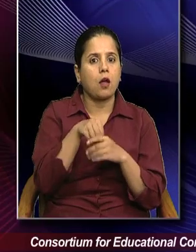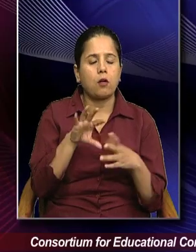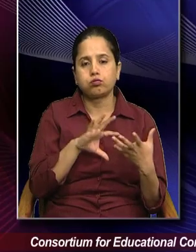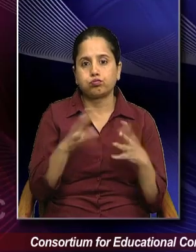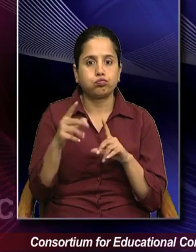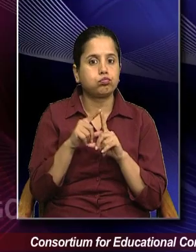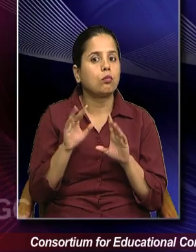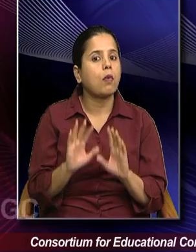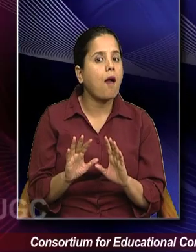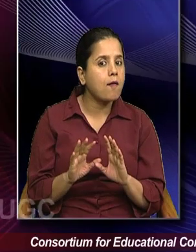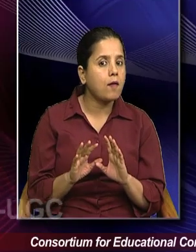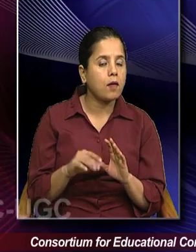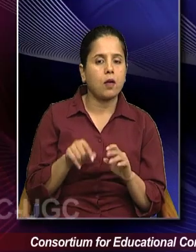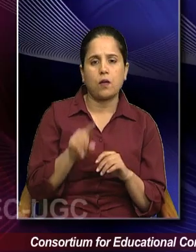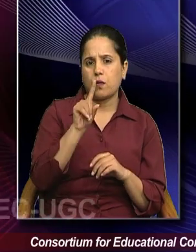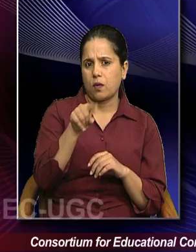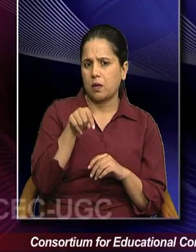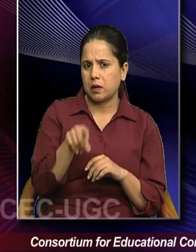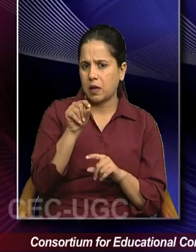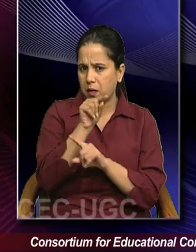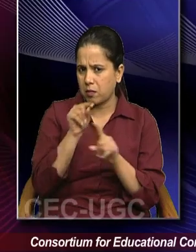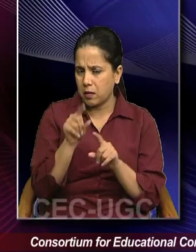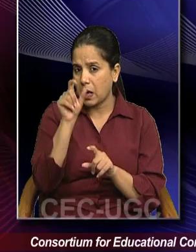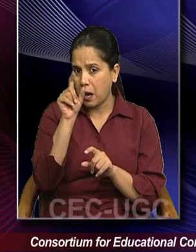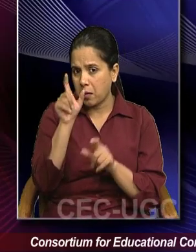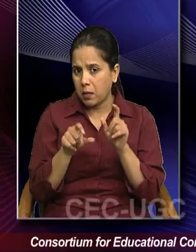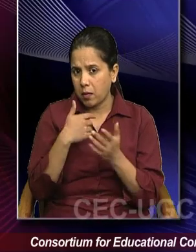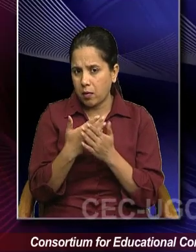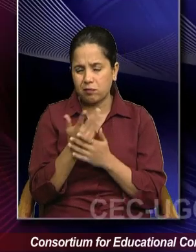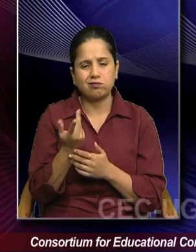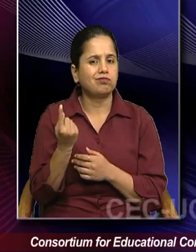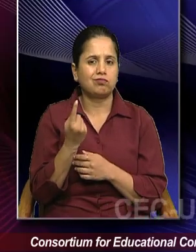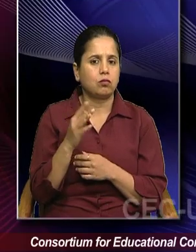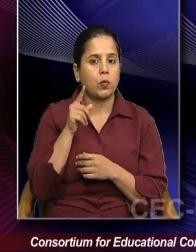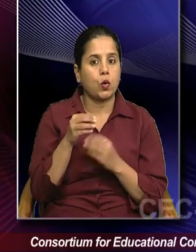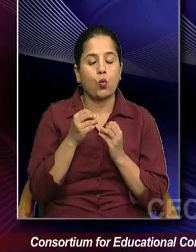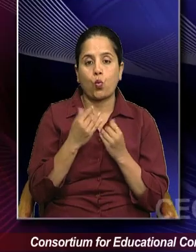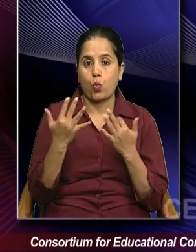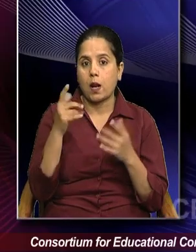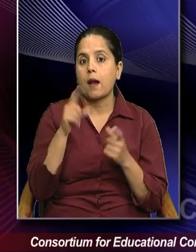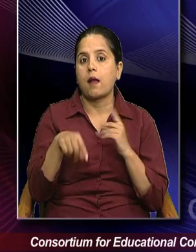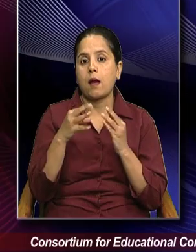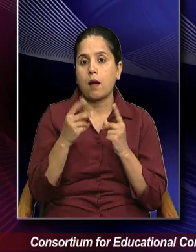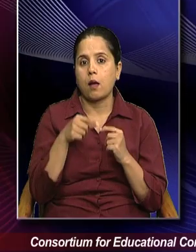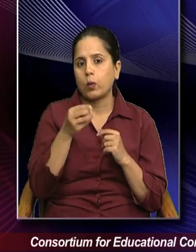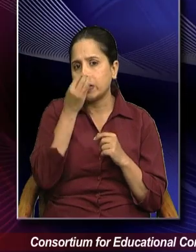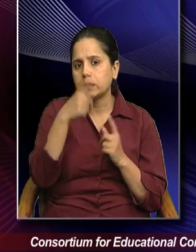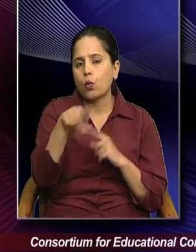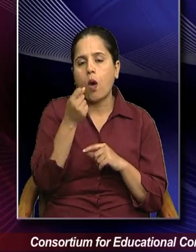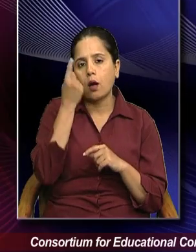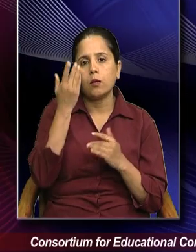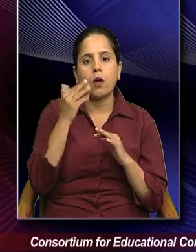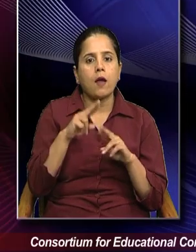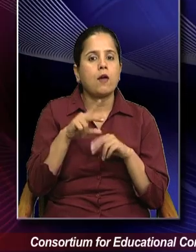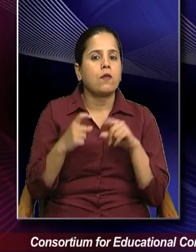than one with 10 participants. So, numbers. Use numbers that are easy to understand.